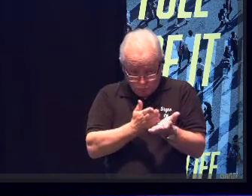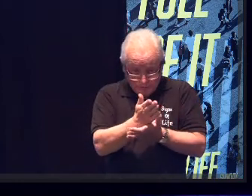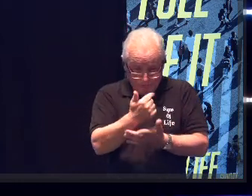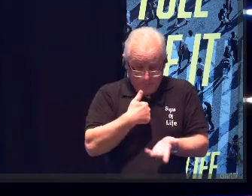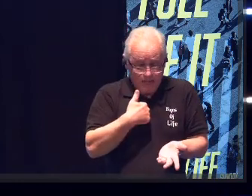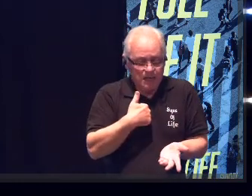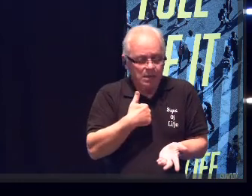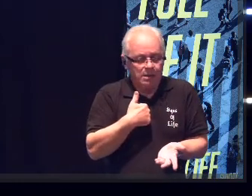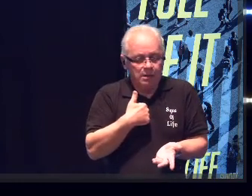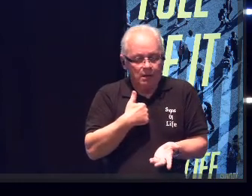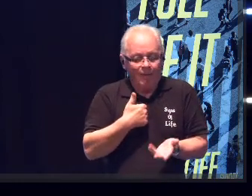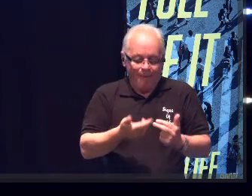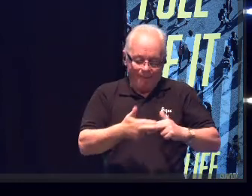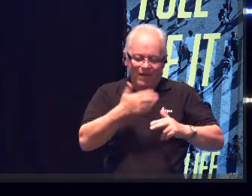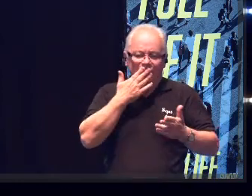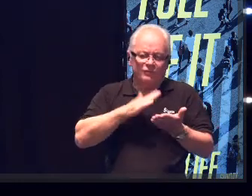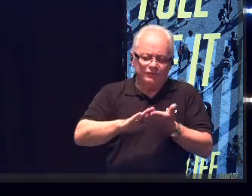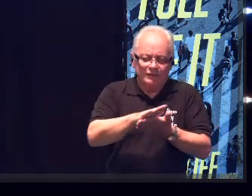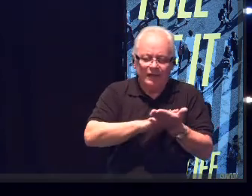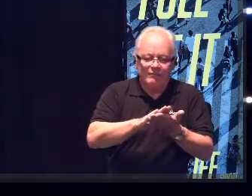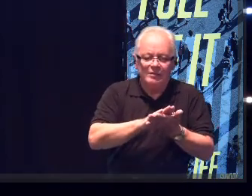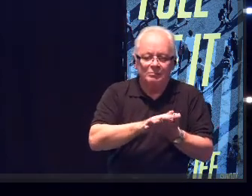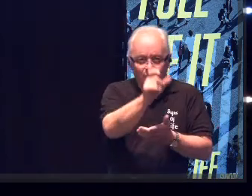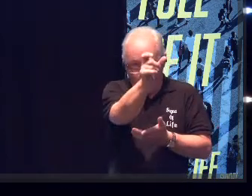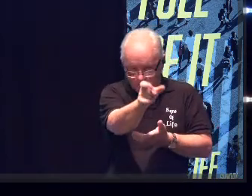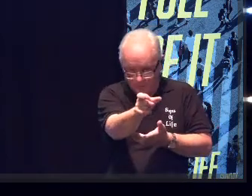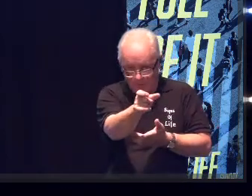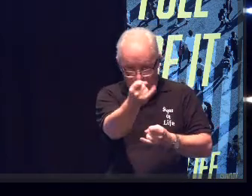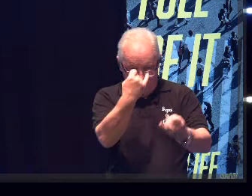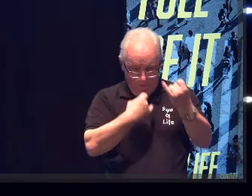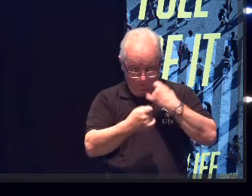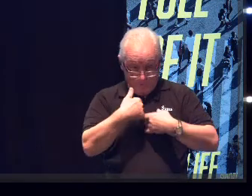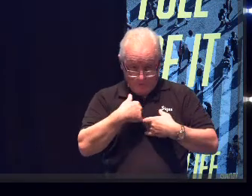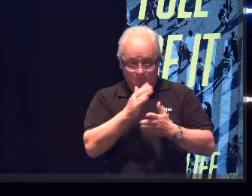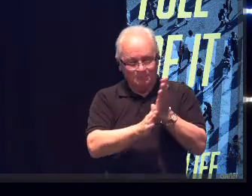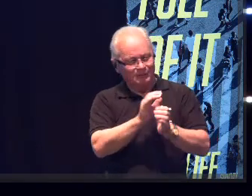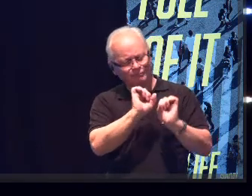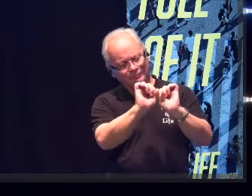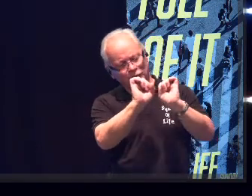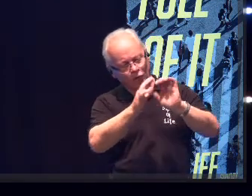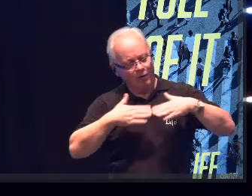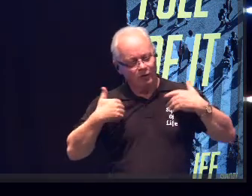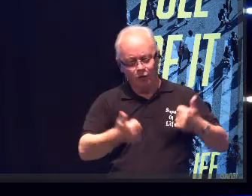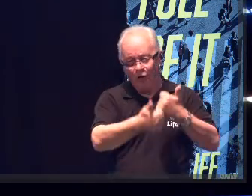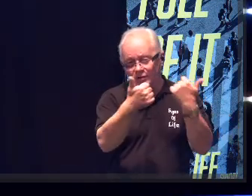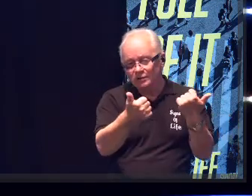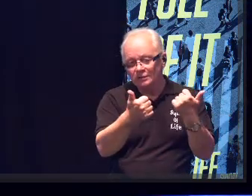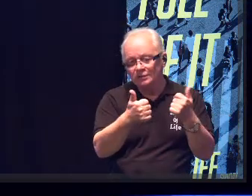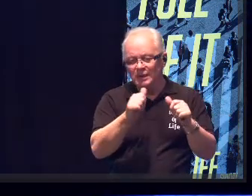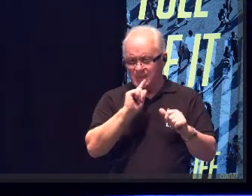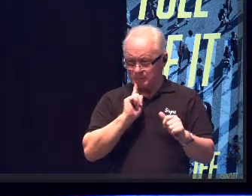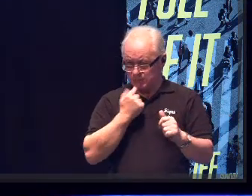Forgiving them is for your good. It is for your benefit. Bitterness and unforgiveness